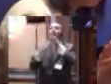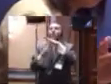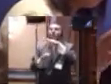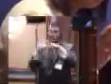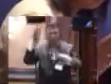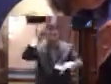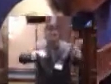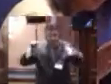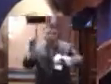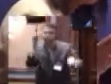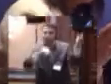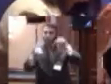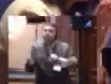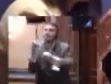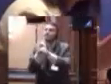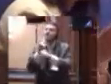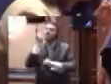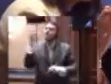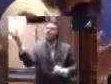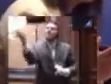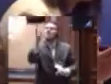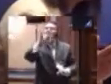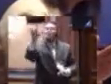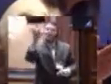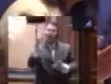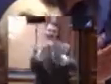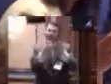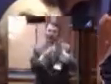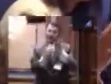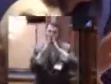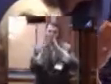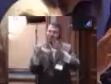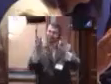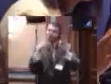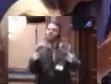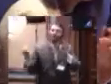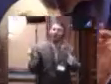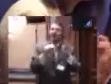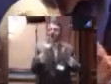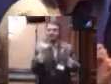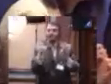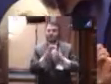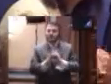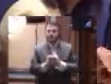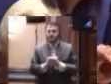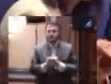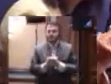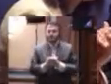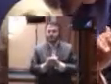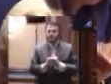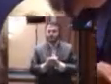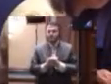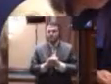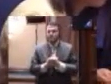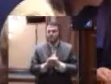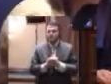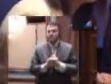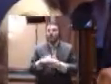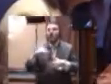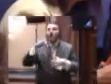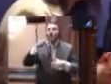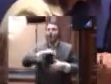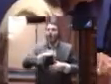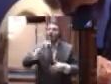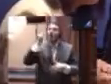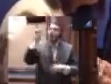Constituent Assembly that was formed post the election of the first parliament, which was constituted of the National